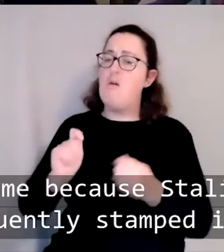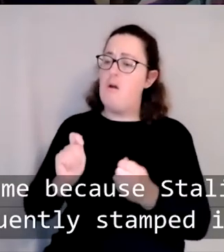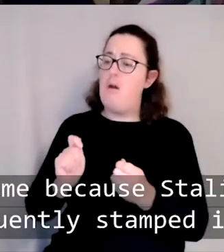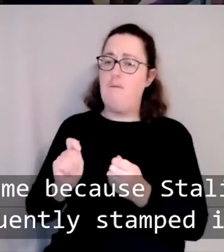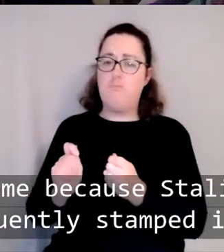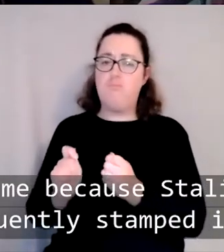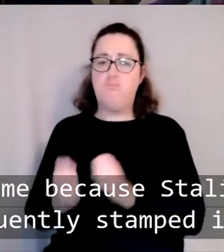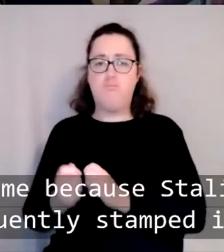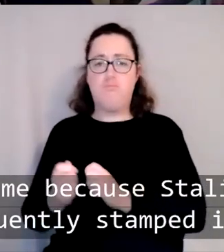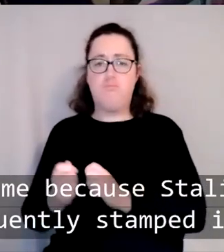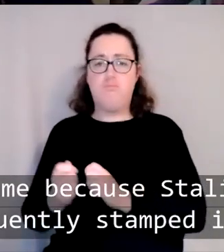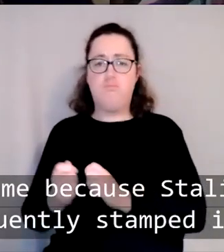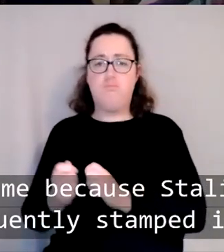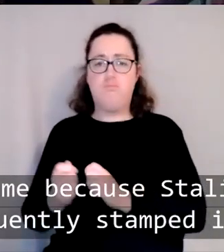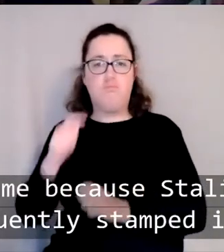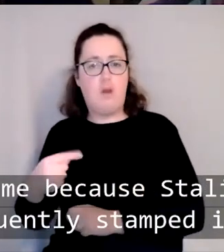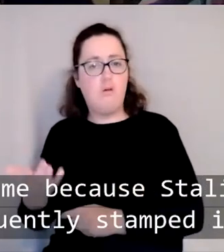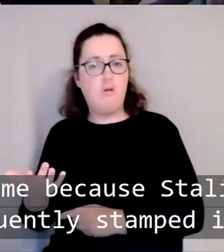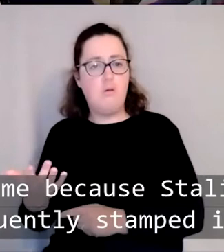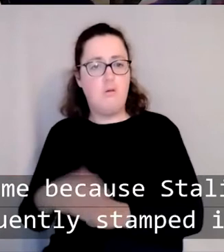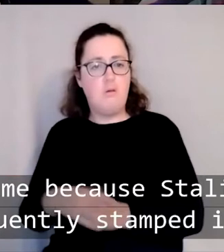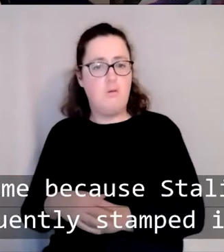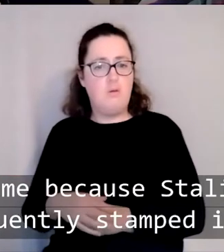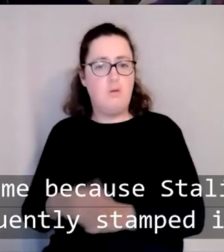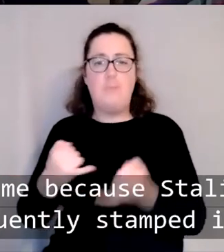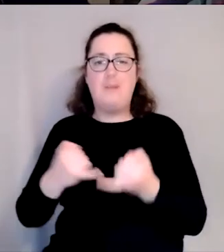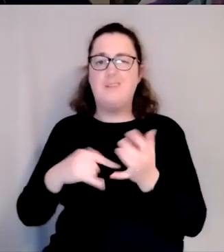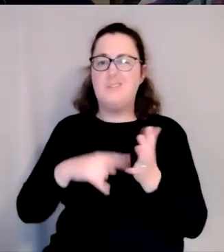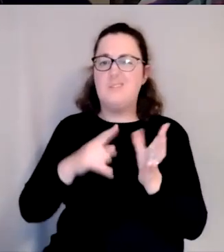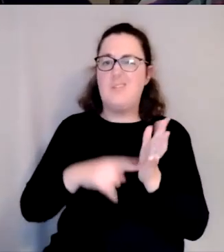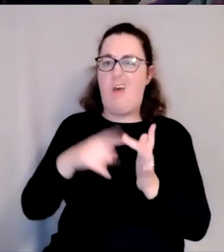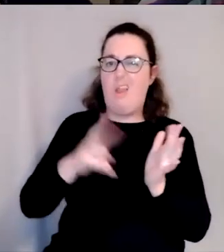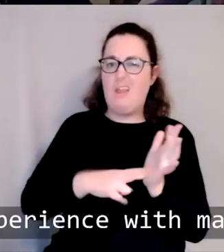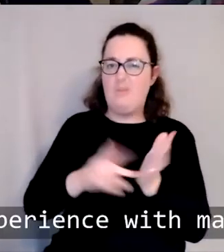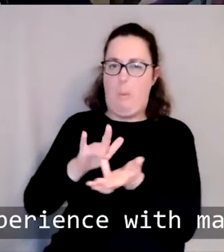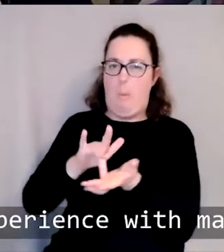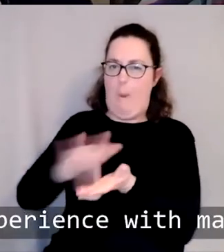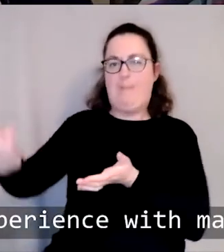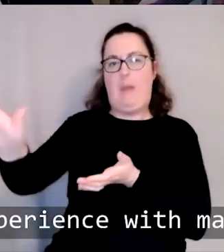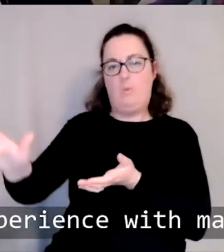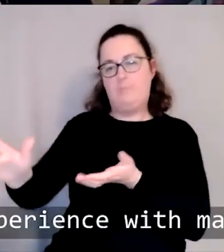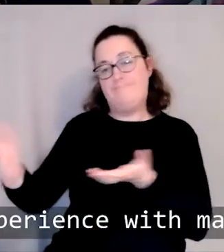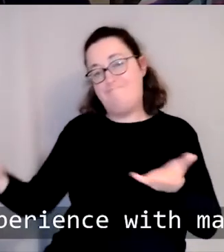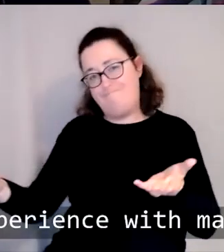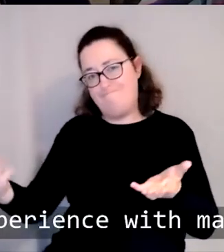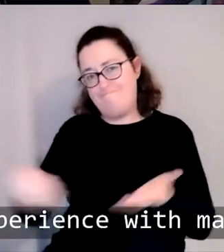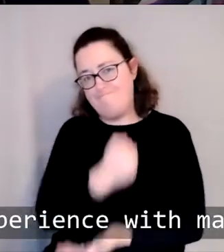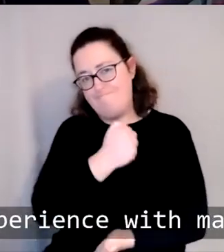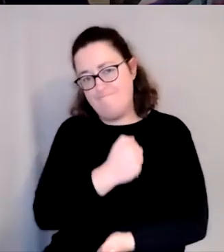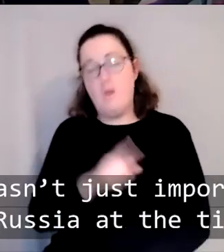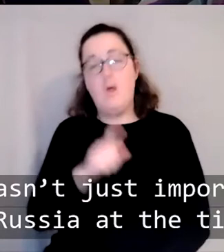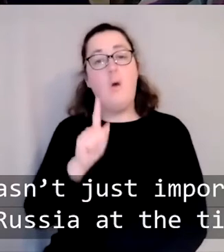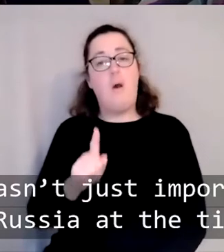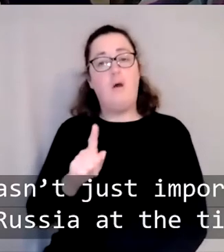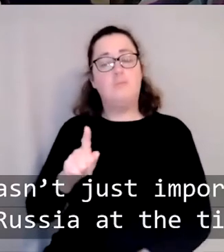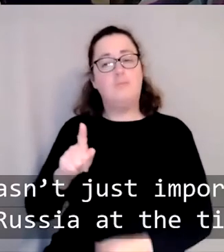at that time. Because Stalin subsequently stamped it out. But his experience with